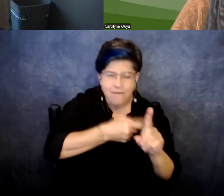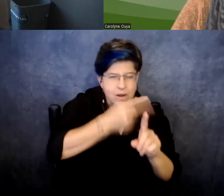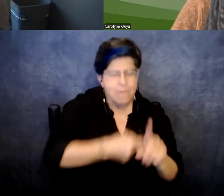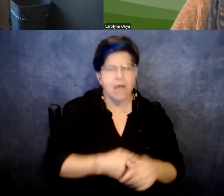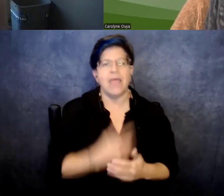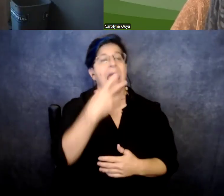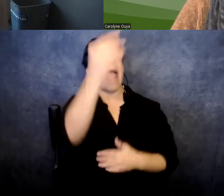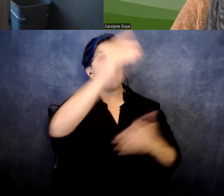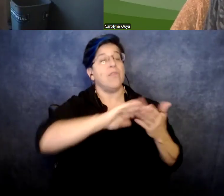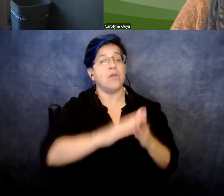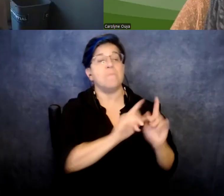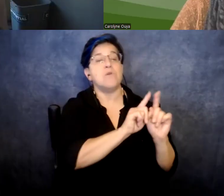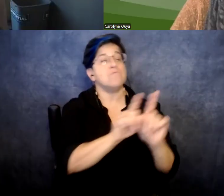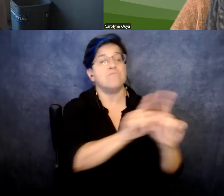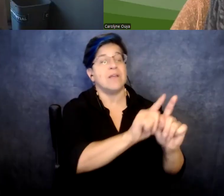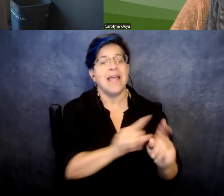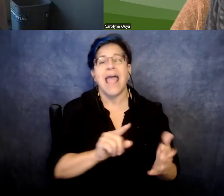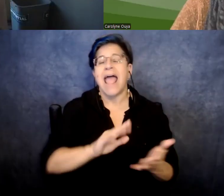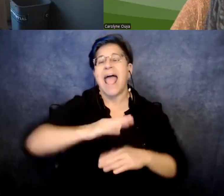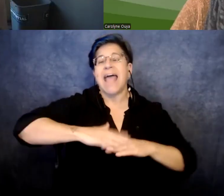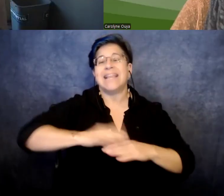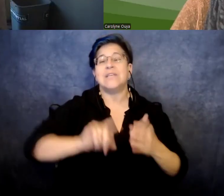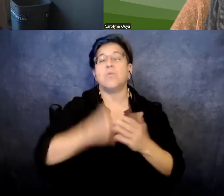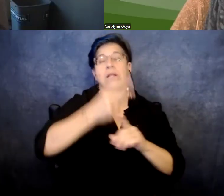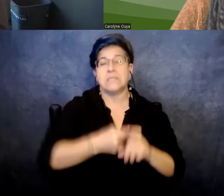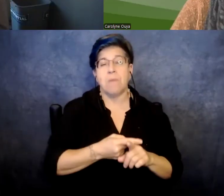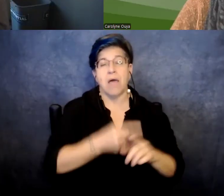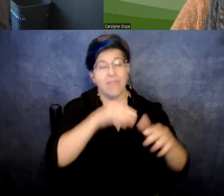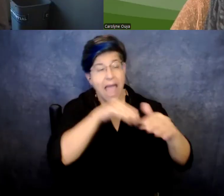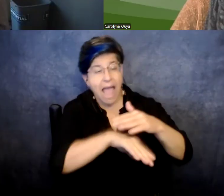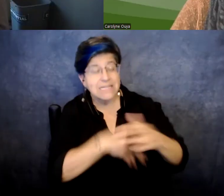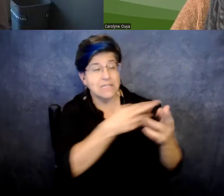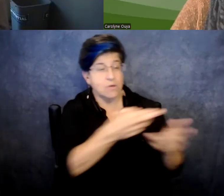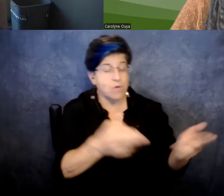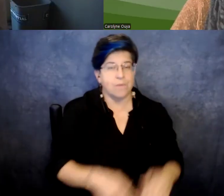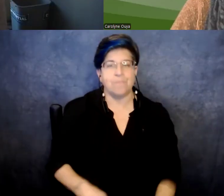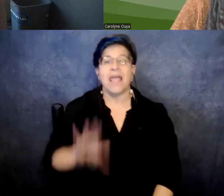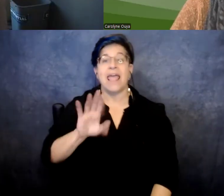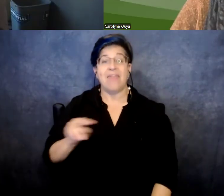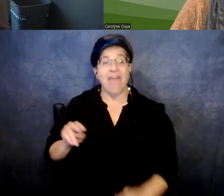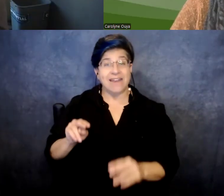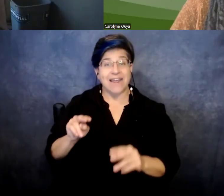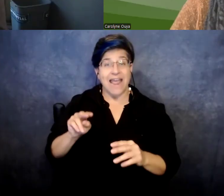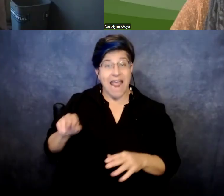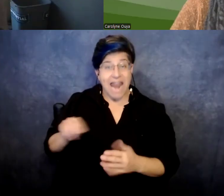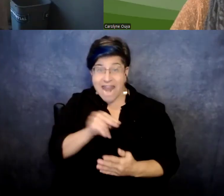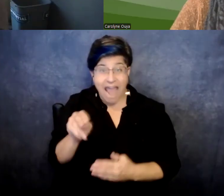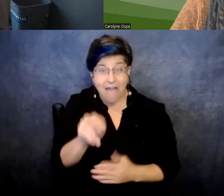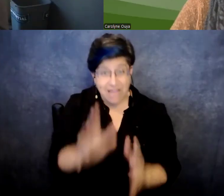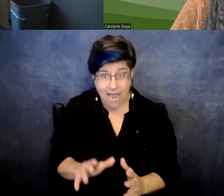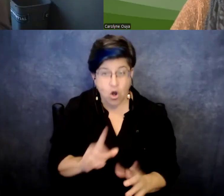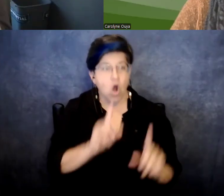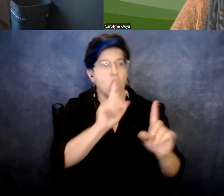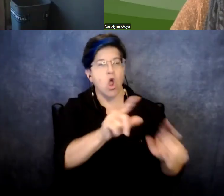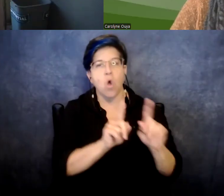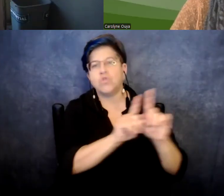in the community with them at least once a month, accessing resources. The navigator goes to their medical appointments with them, mental health appointments with